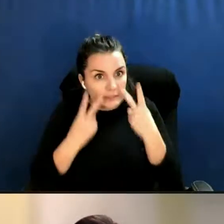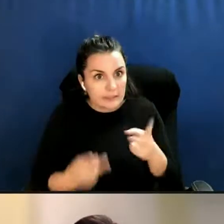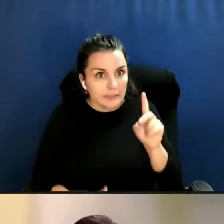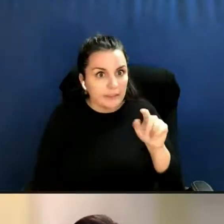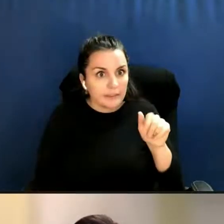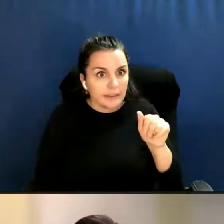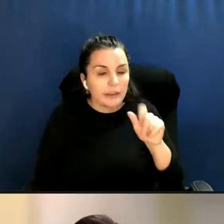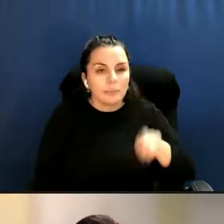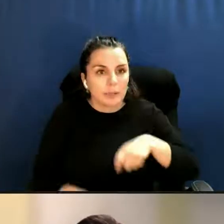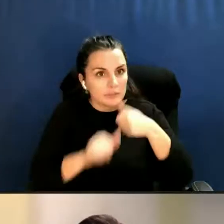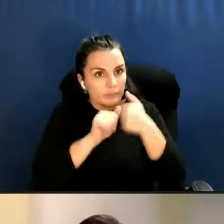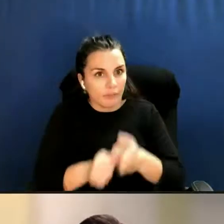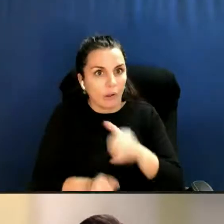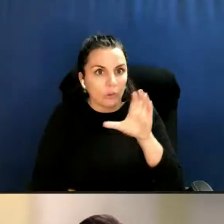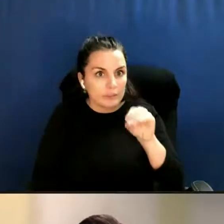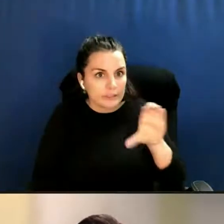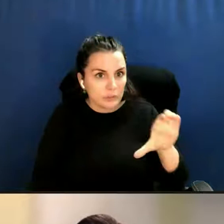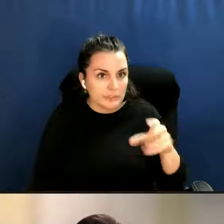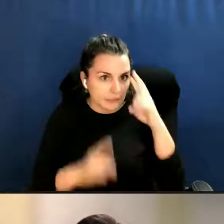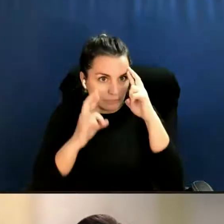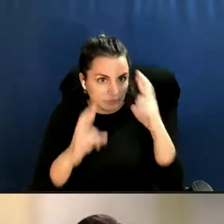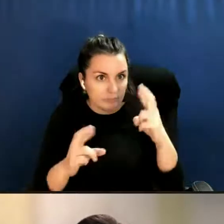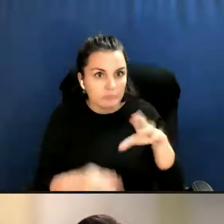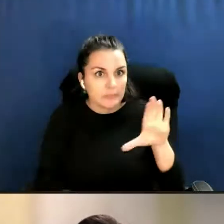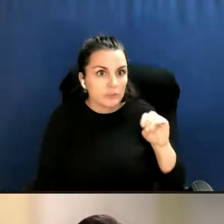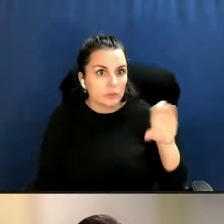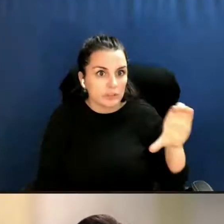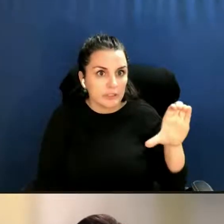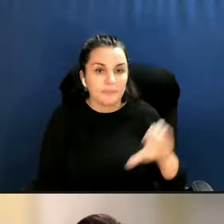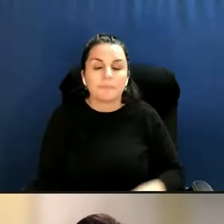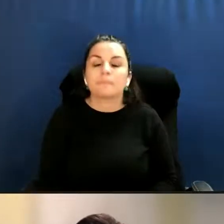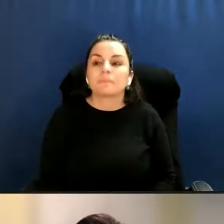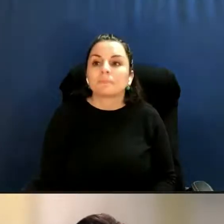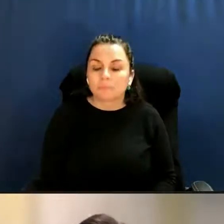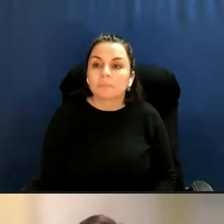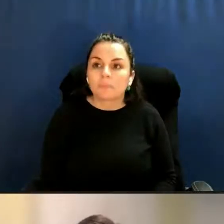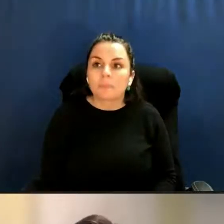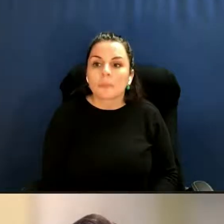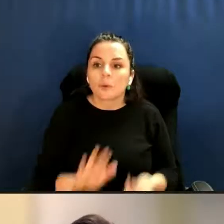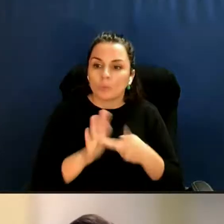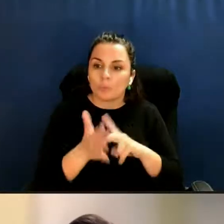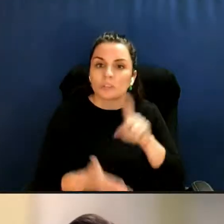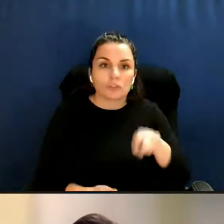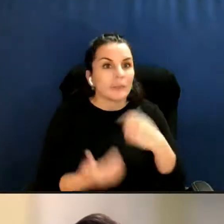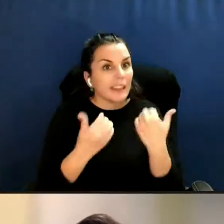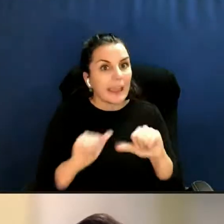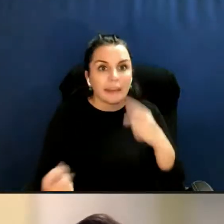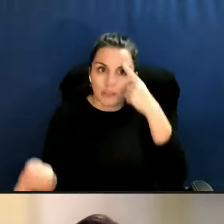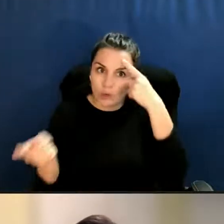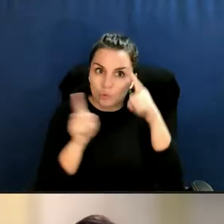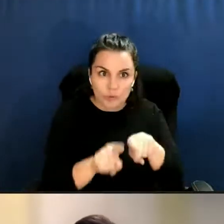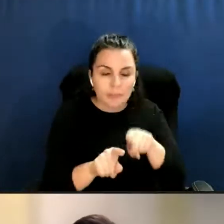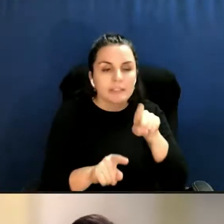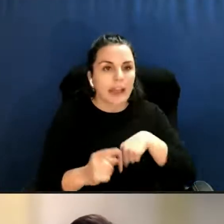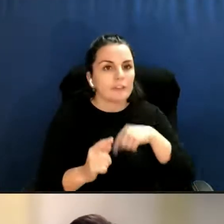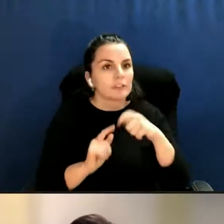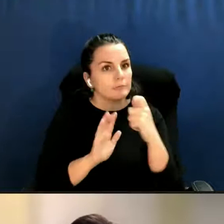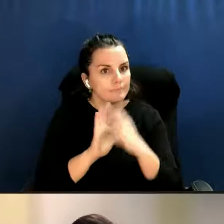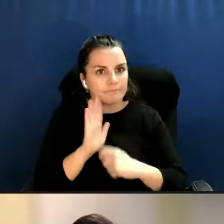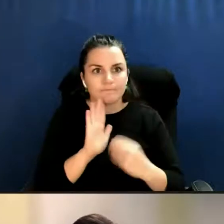that COC, and so that really should be in any agreements. The folks need to